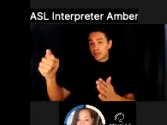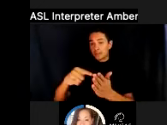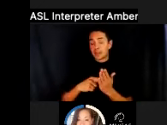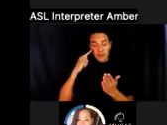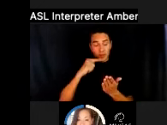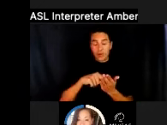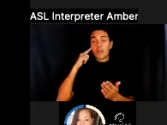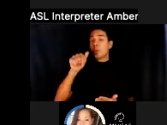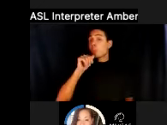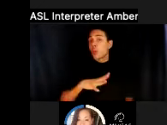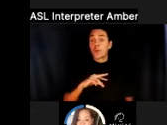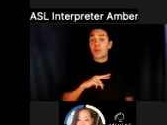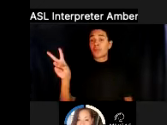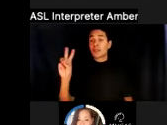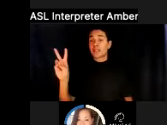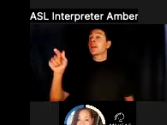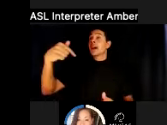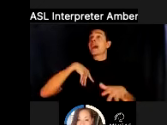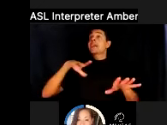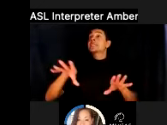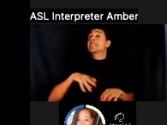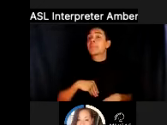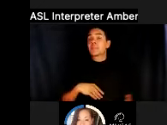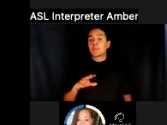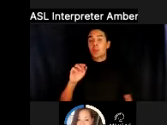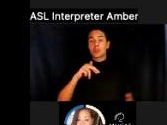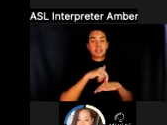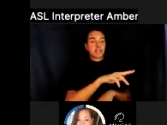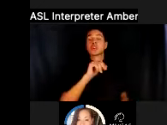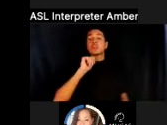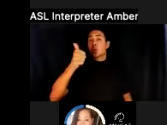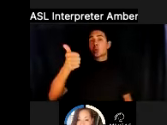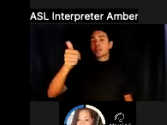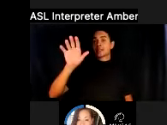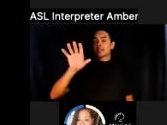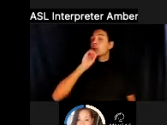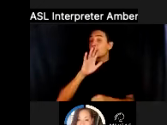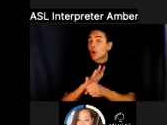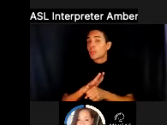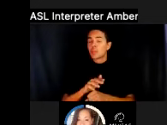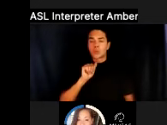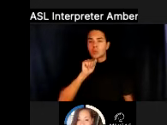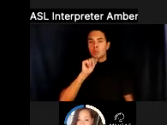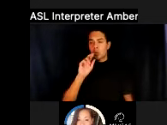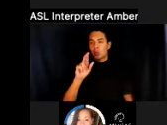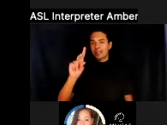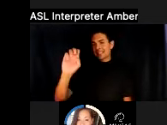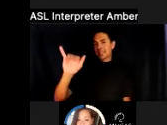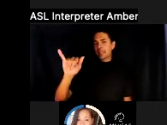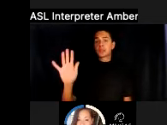a woman or victim, do not confirm nor deny, and instructions to inform the direct